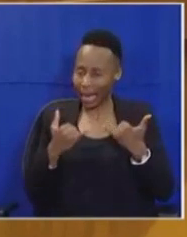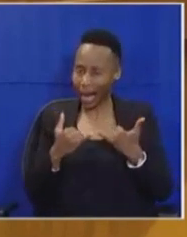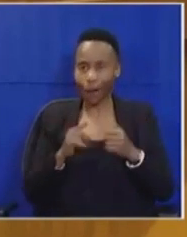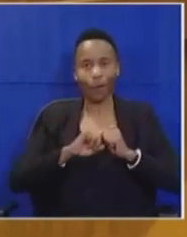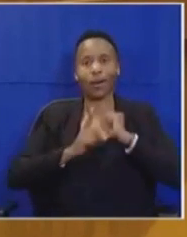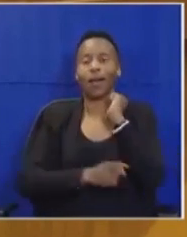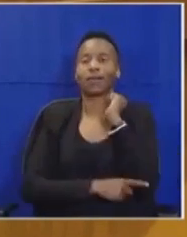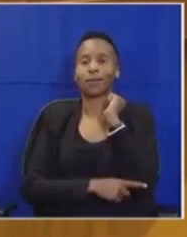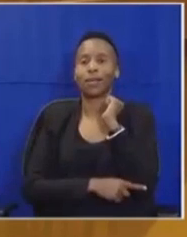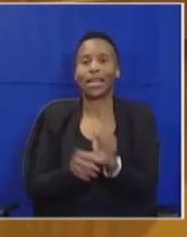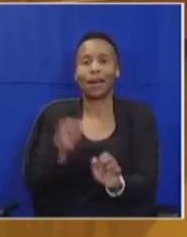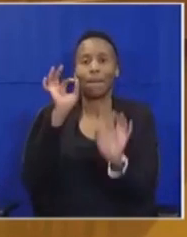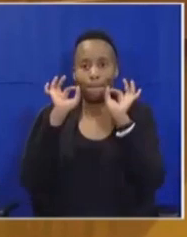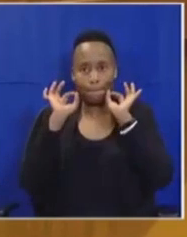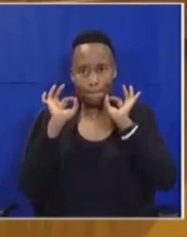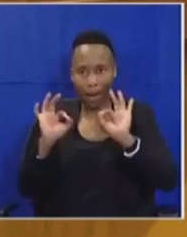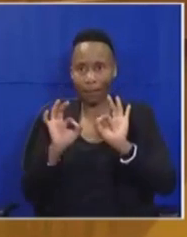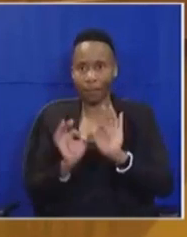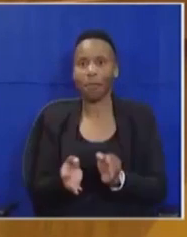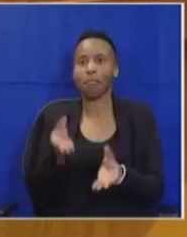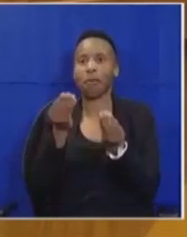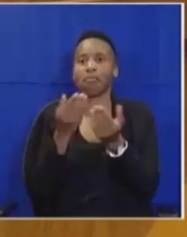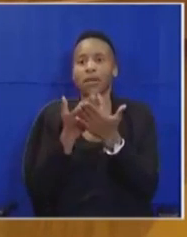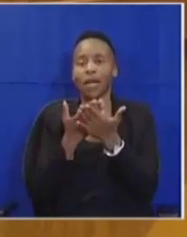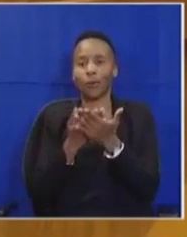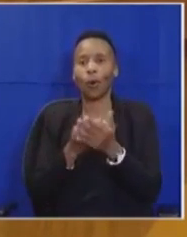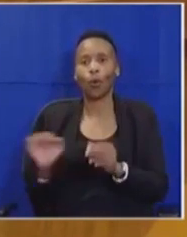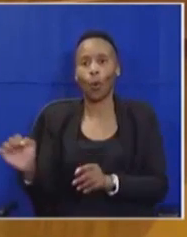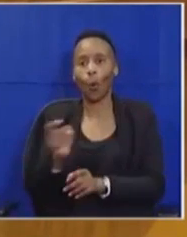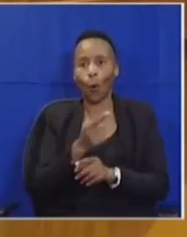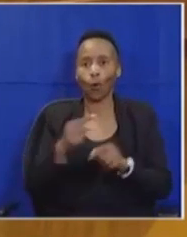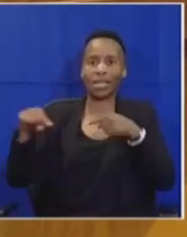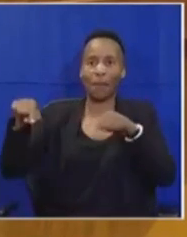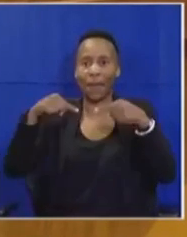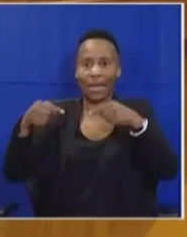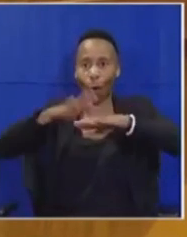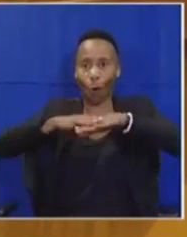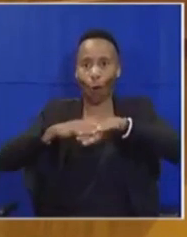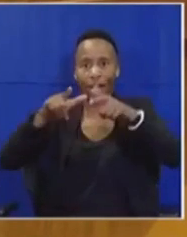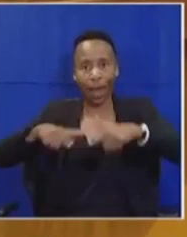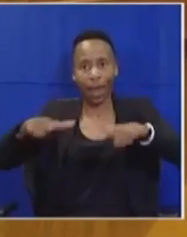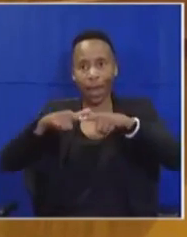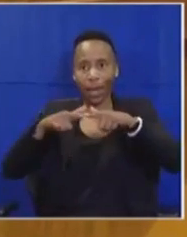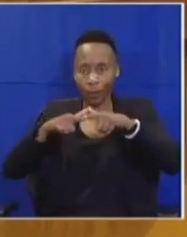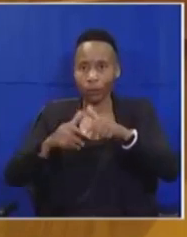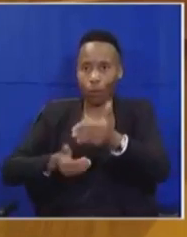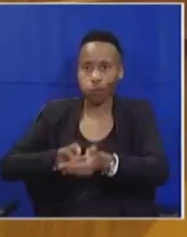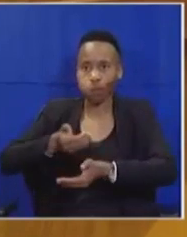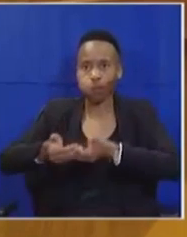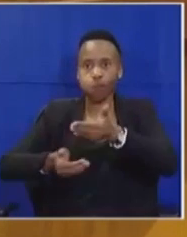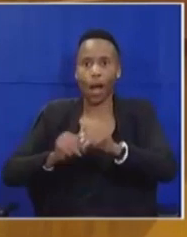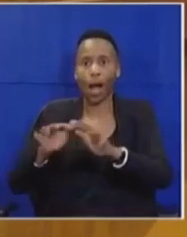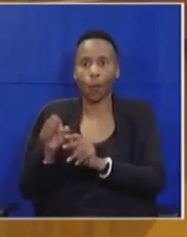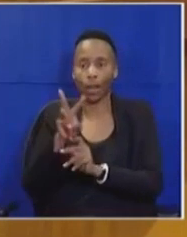of how this whole debate on land is going to play out." Many people have